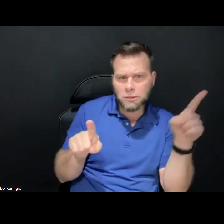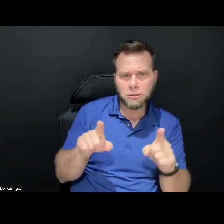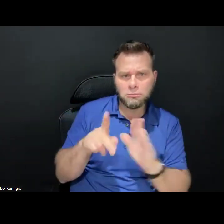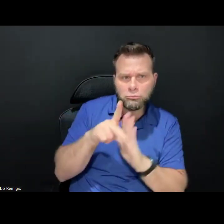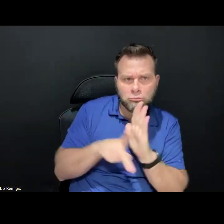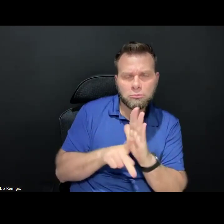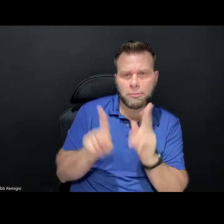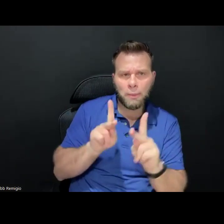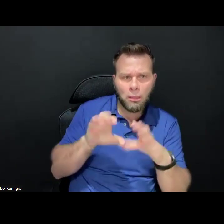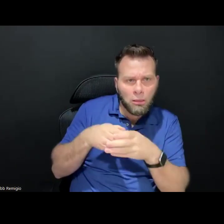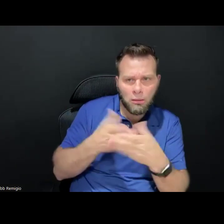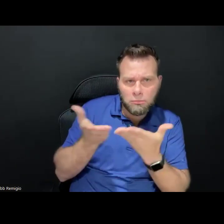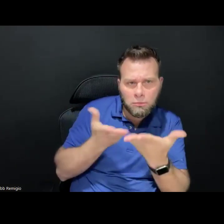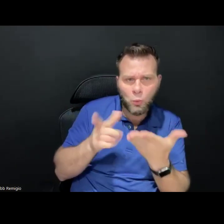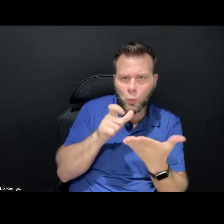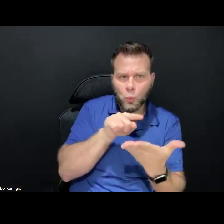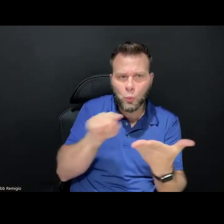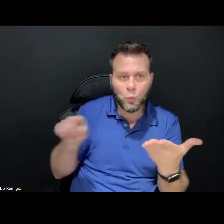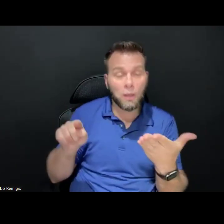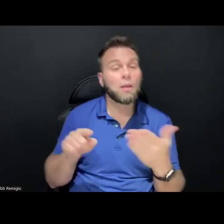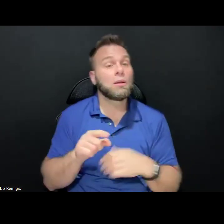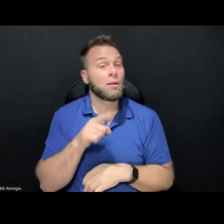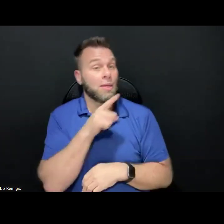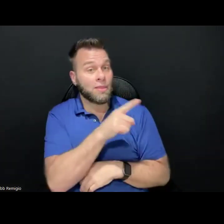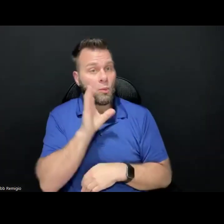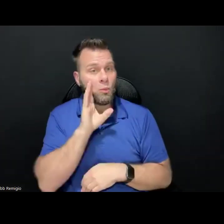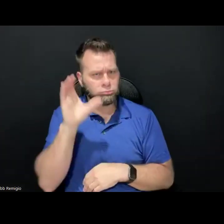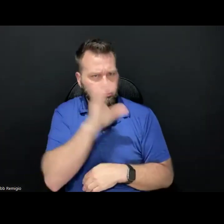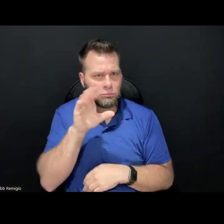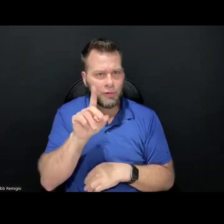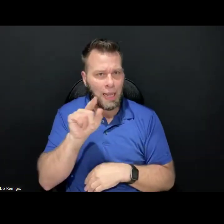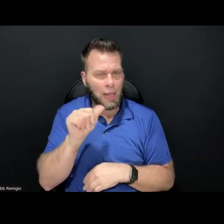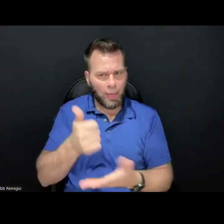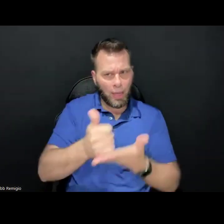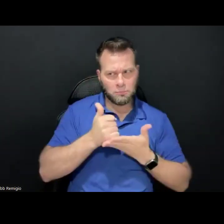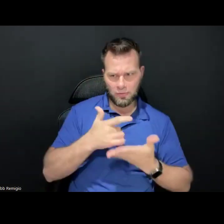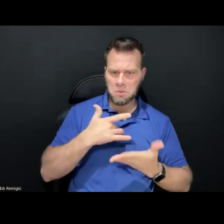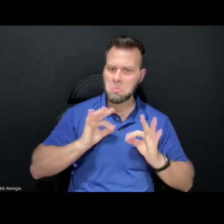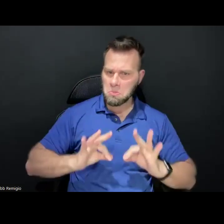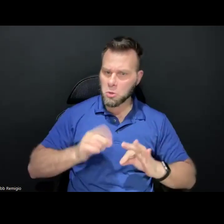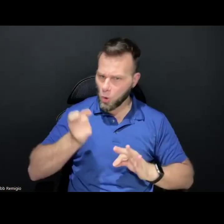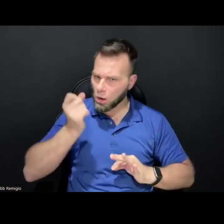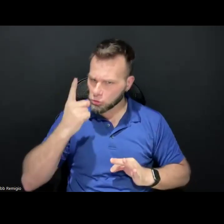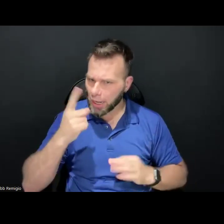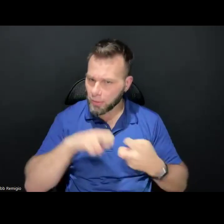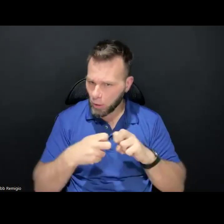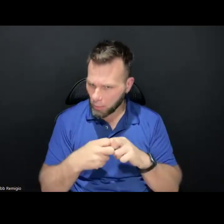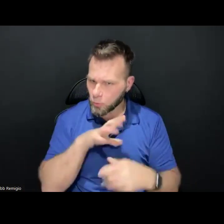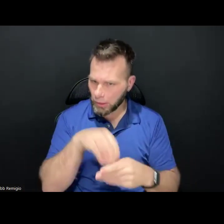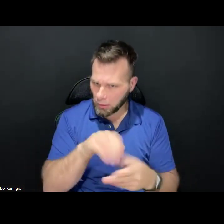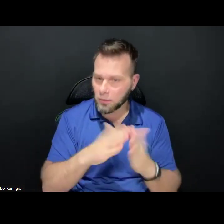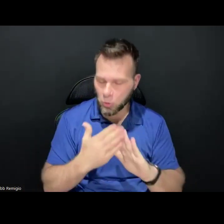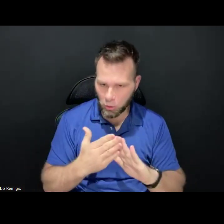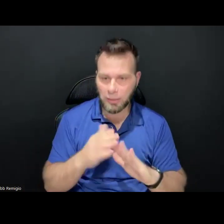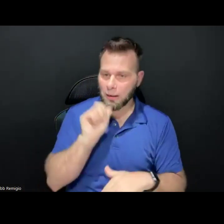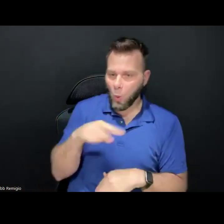serving. And they will look for data that gives them a sense that you have understood the issues in community beyond